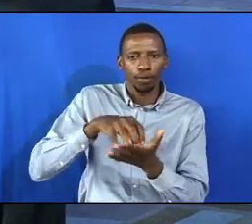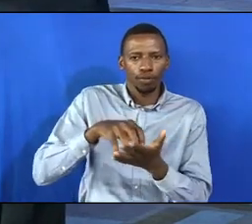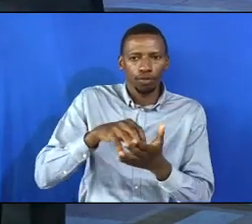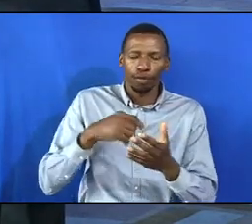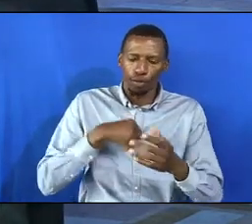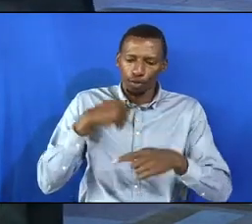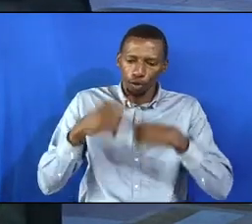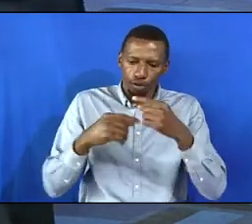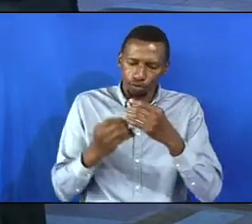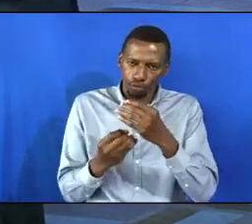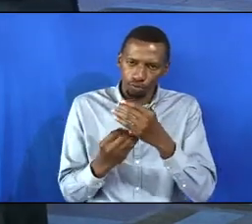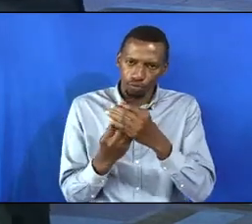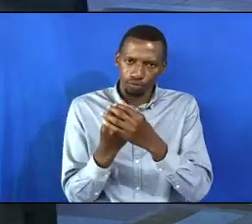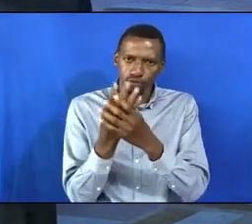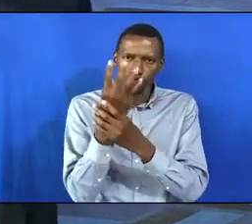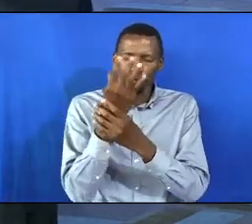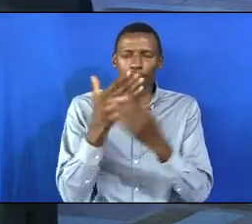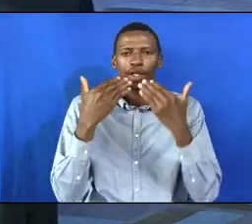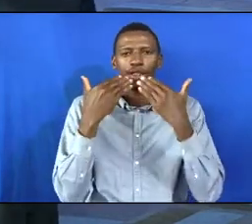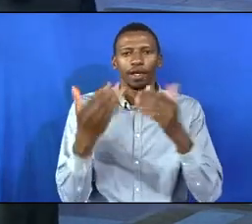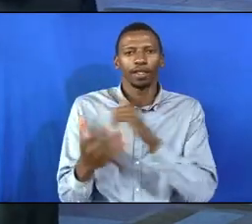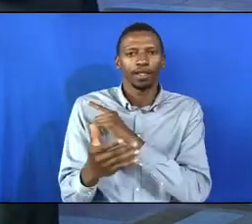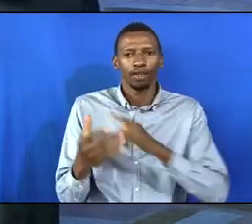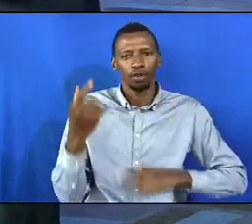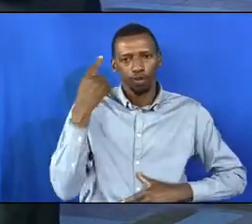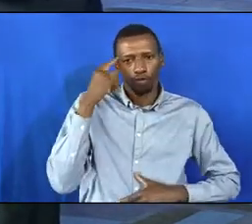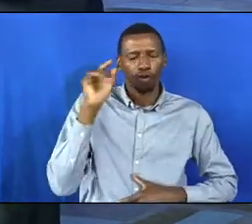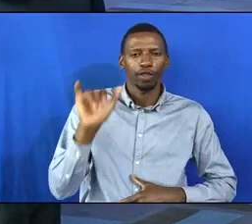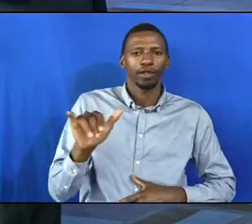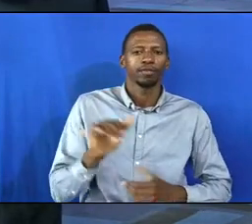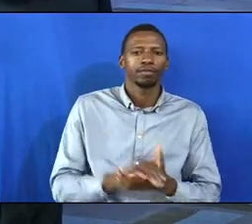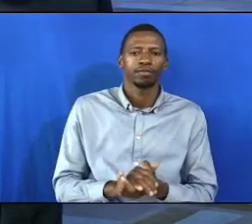Thank you very much. Maybe in the afternoon we shall